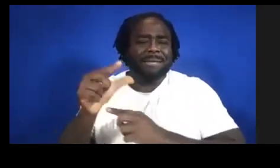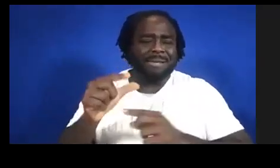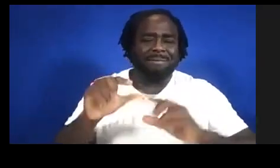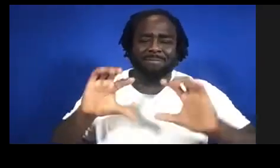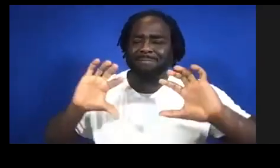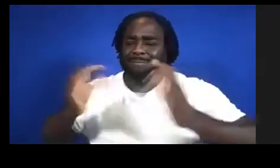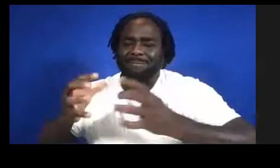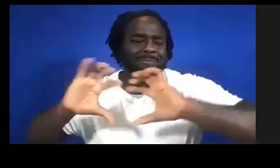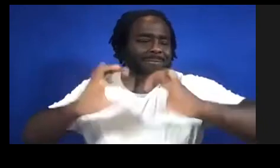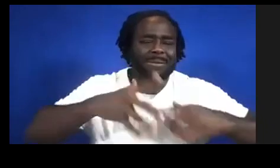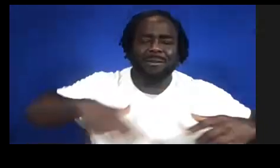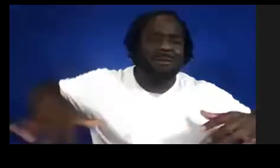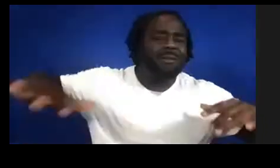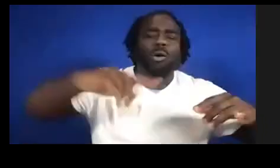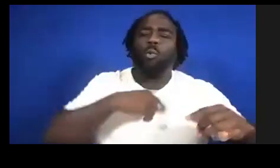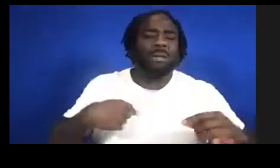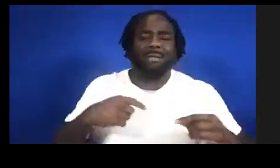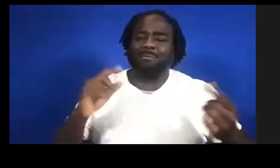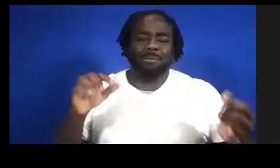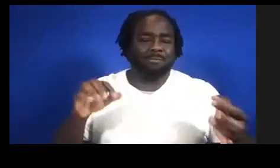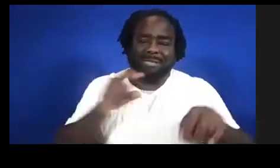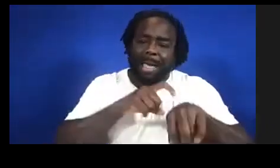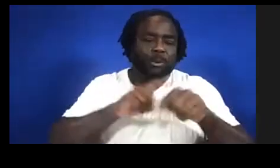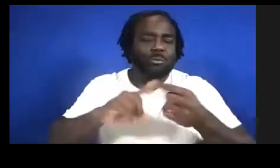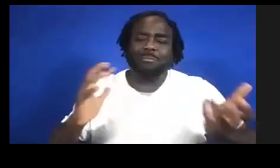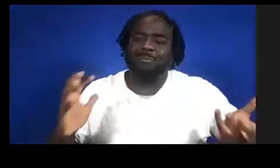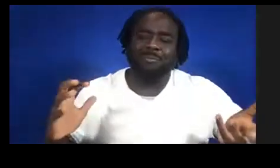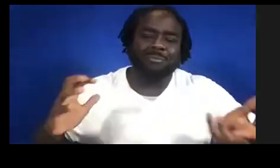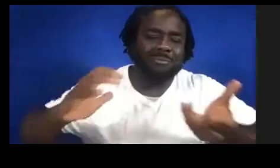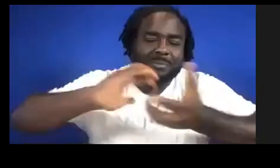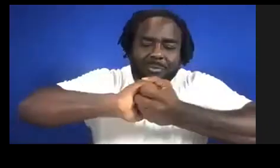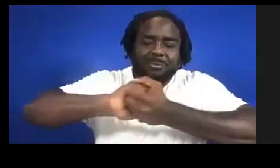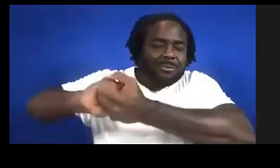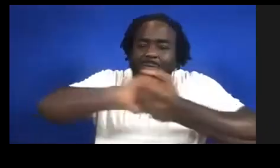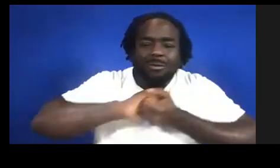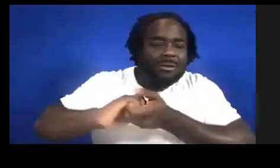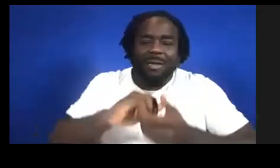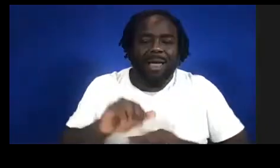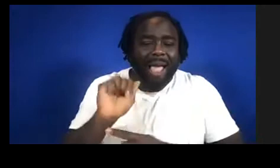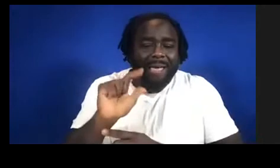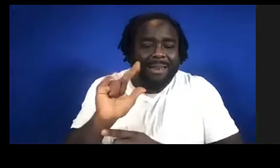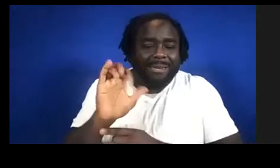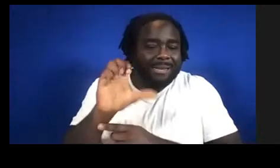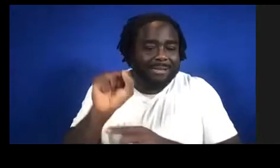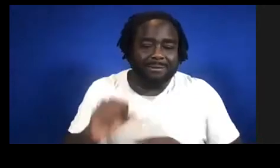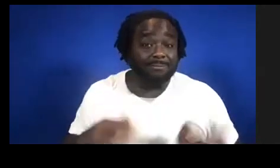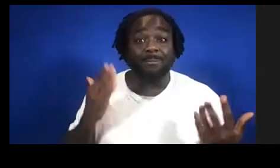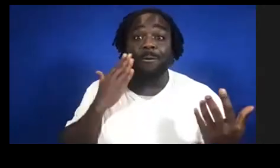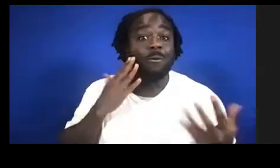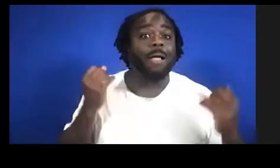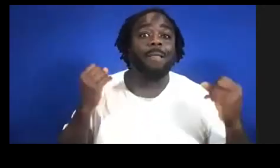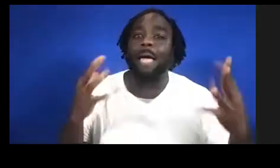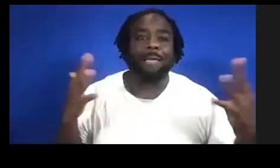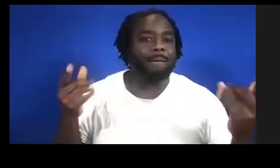The reality, though, is that with all our diversity, we are a beautiful collection of human